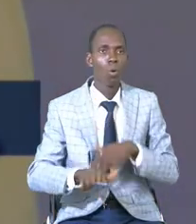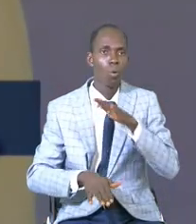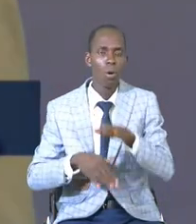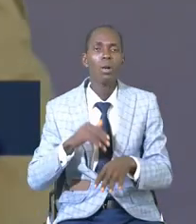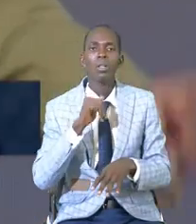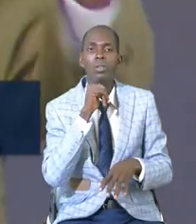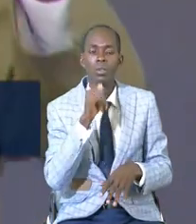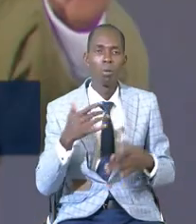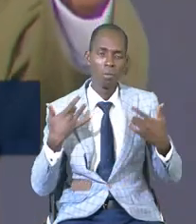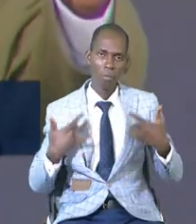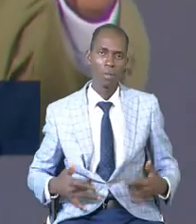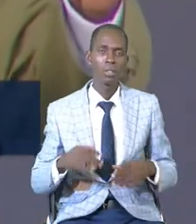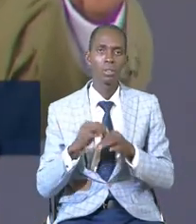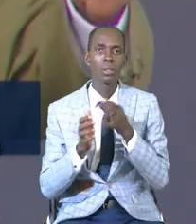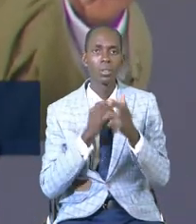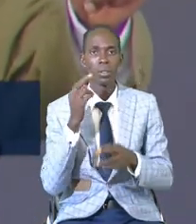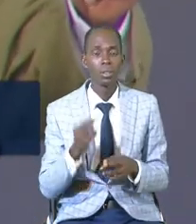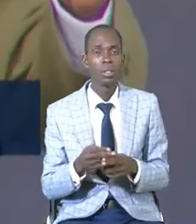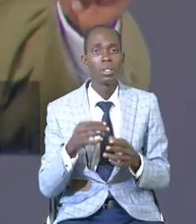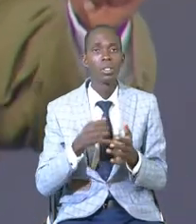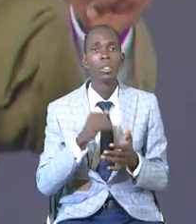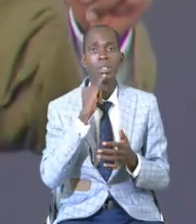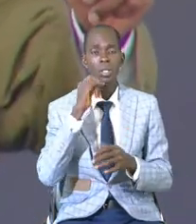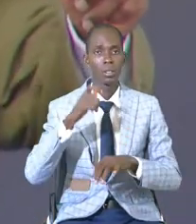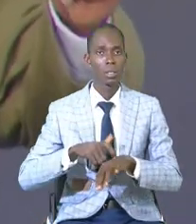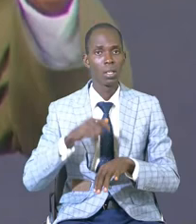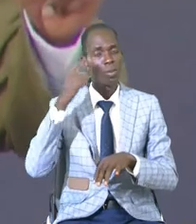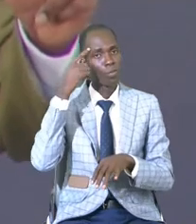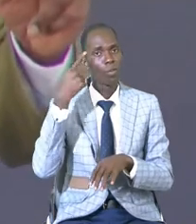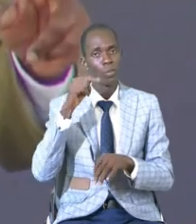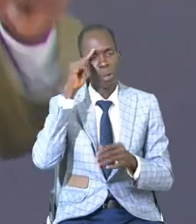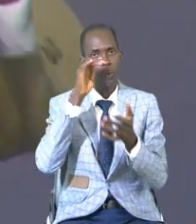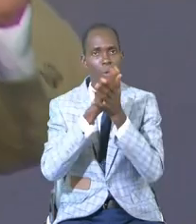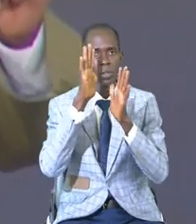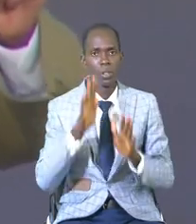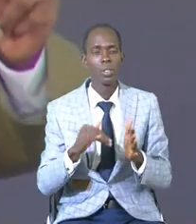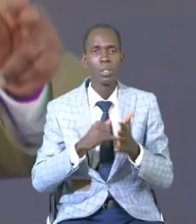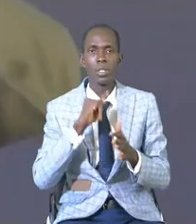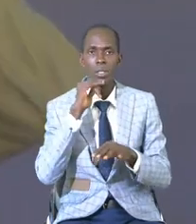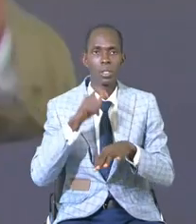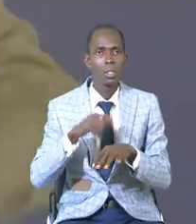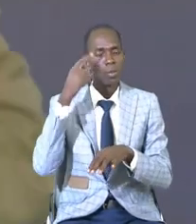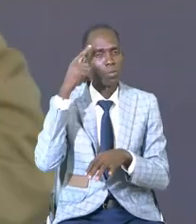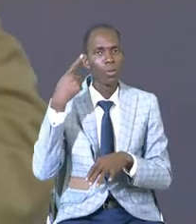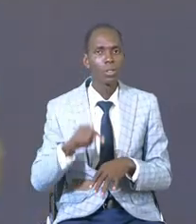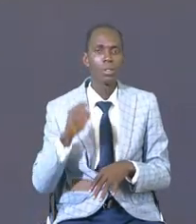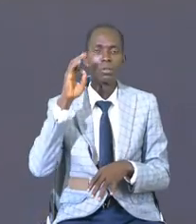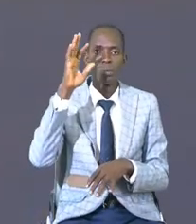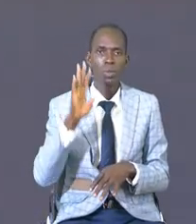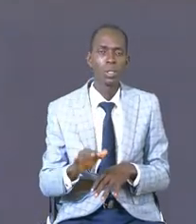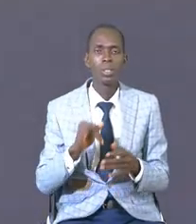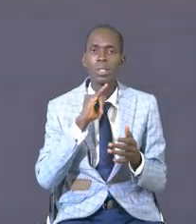not faint. It's time for the believer. It's time for the minister. It's time for